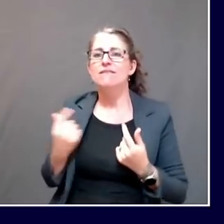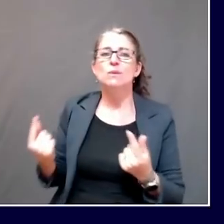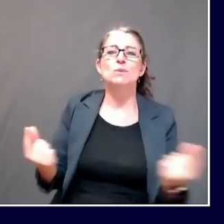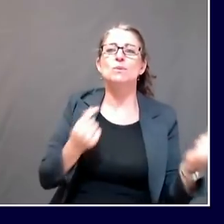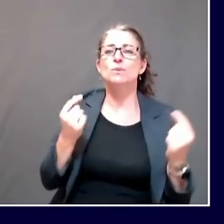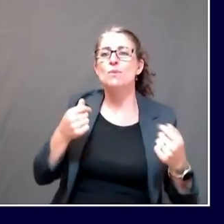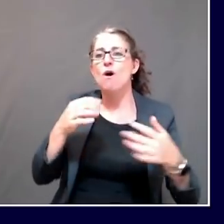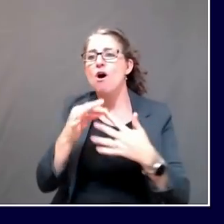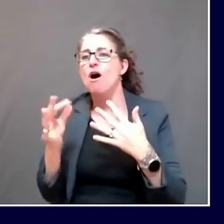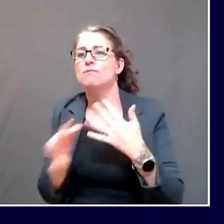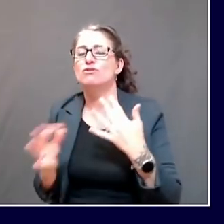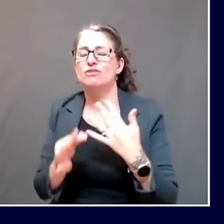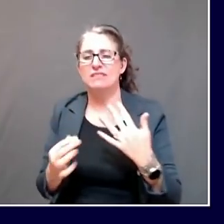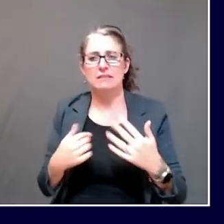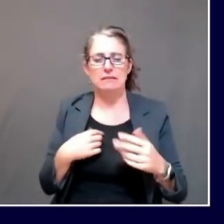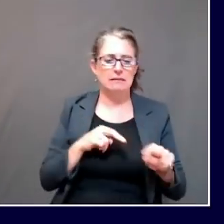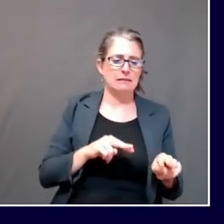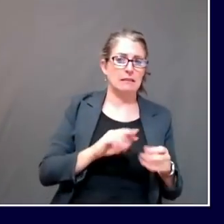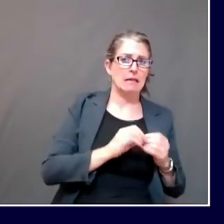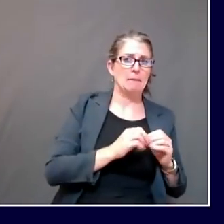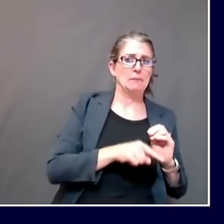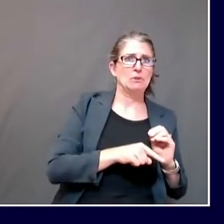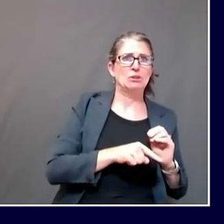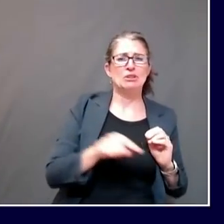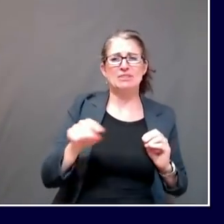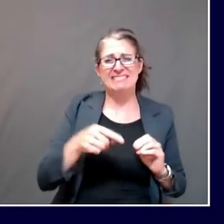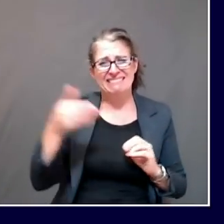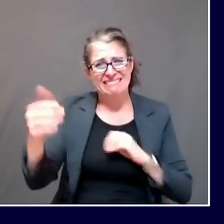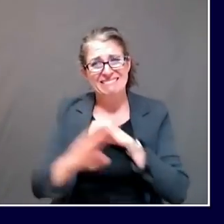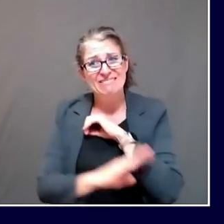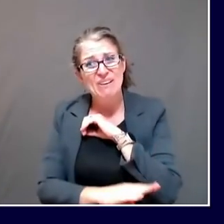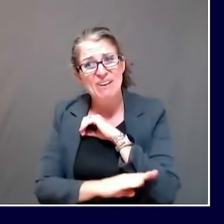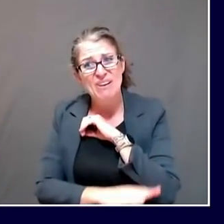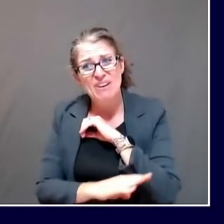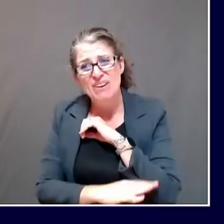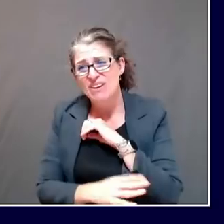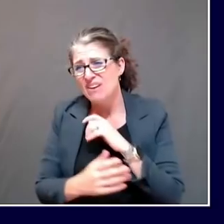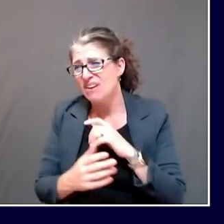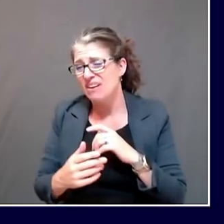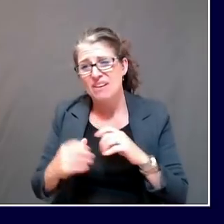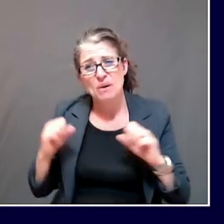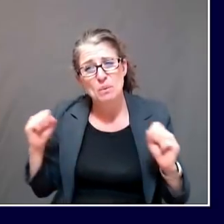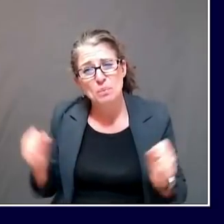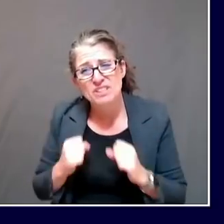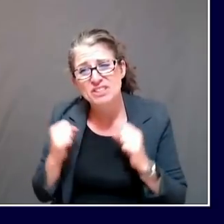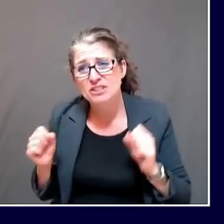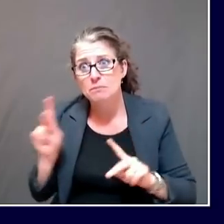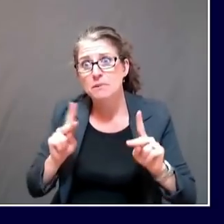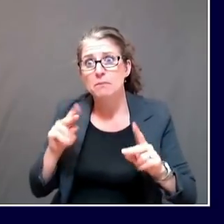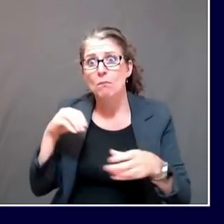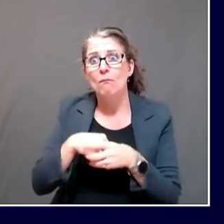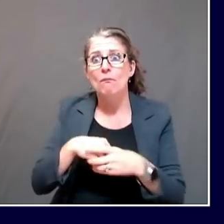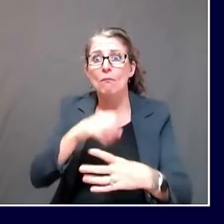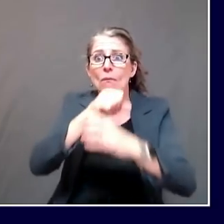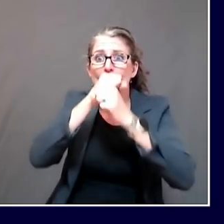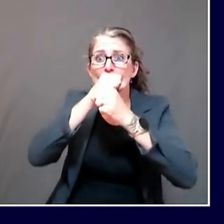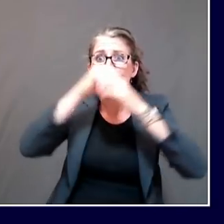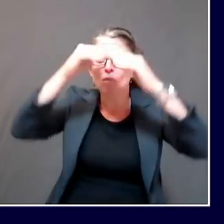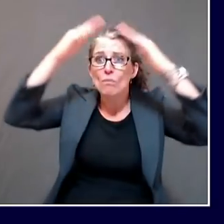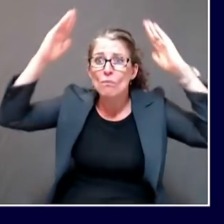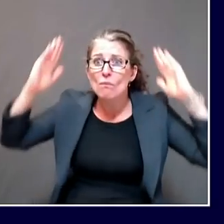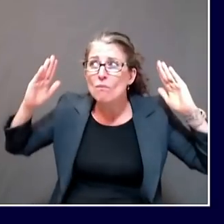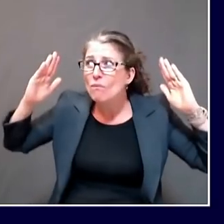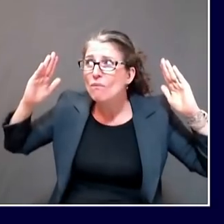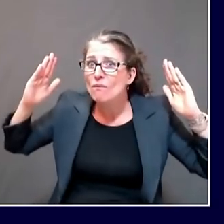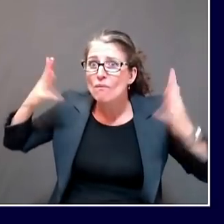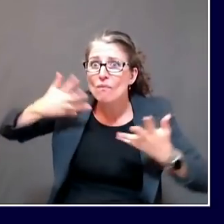indoor activities in the coming months as weather gets colder. But we have not made any decision to change any of the guidances yet,